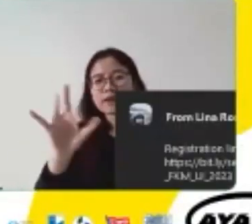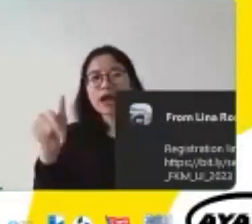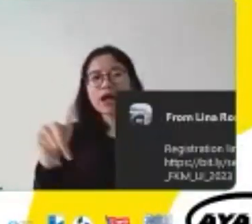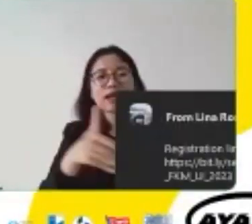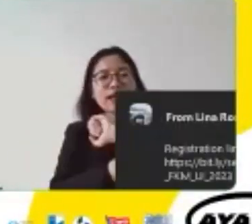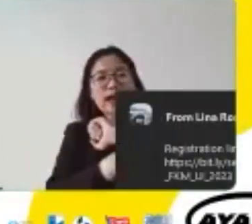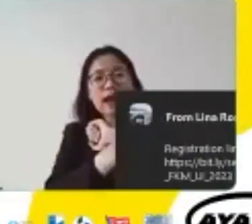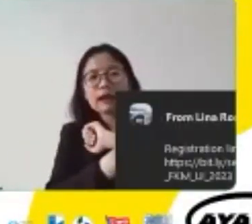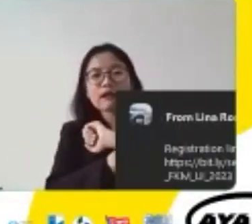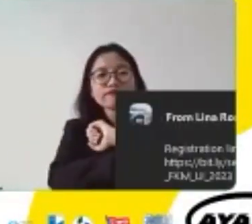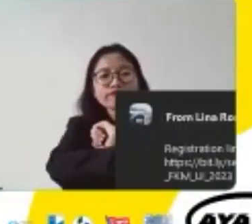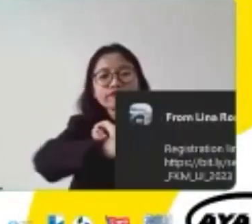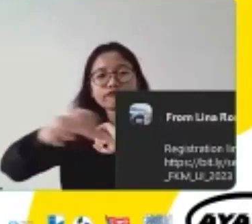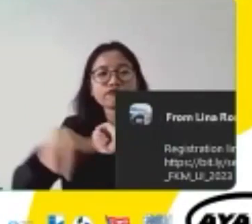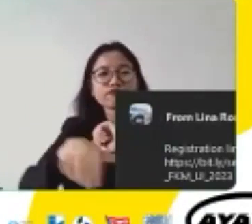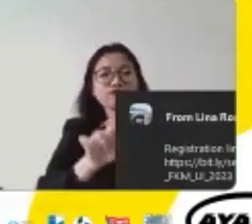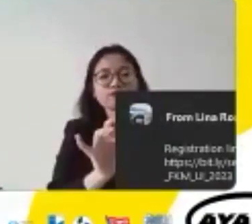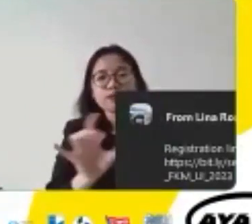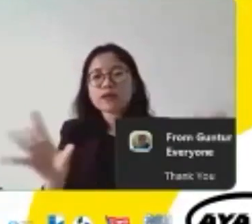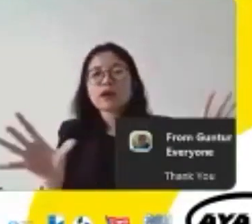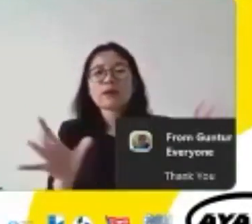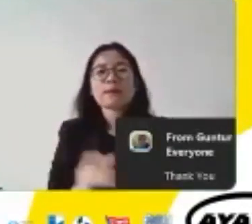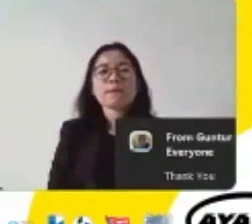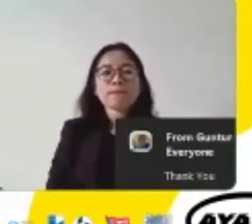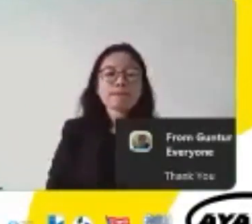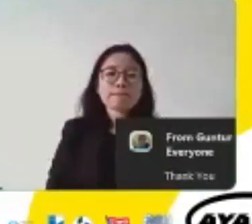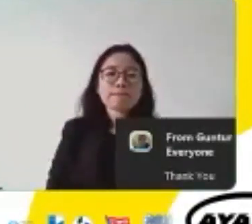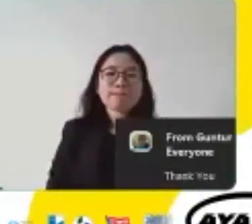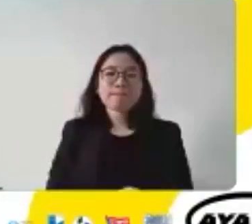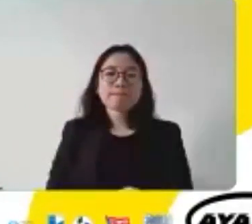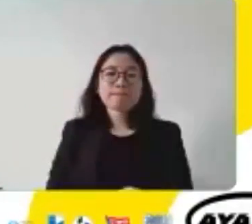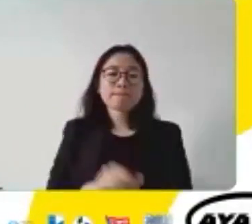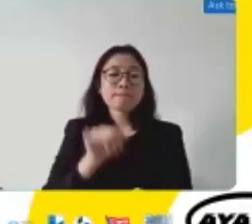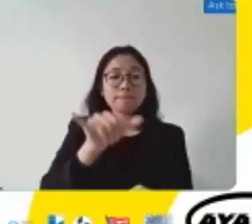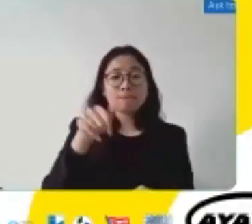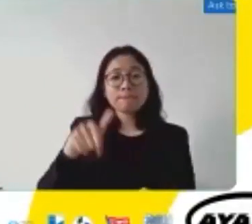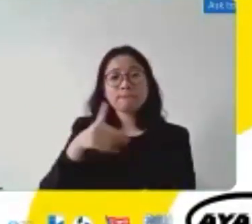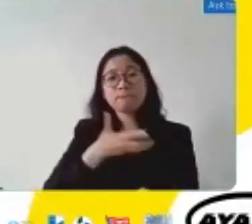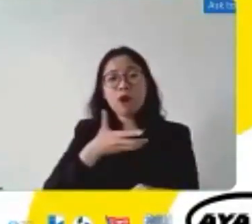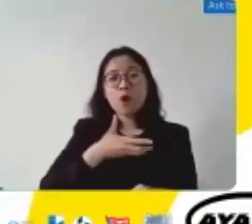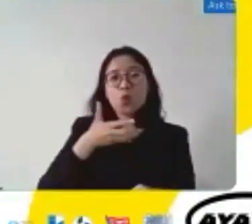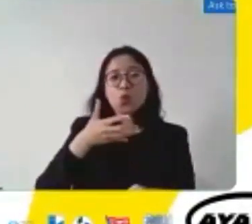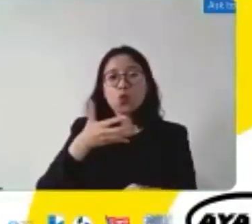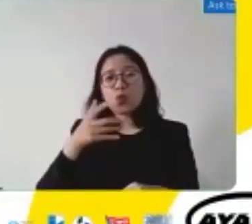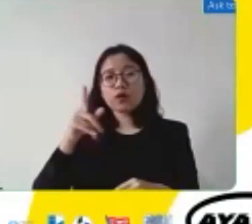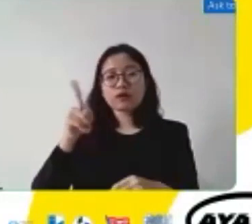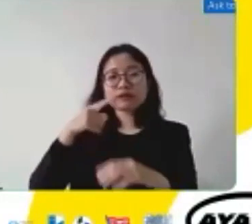read, but I think I've highlighted China, and Japan, and the United States. And if you